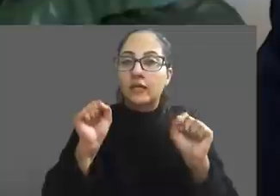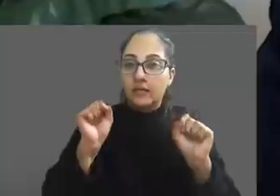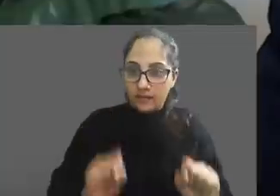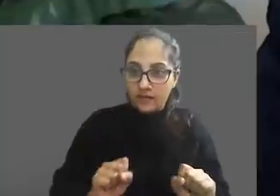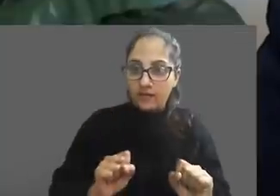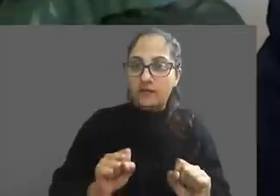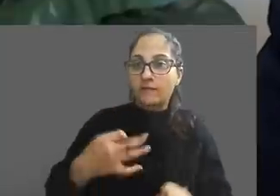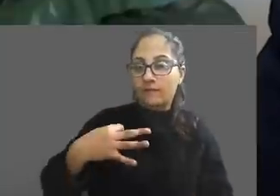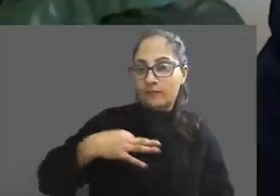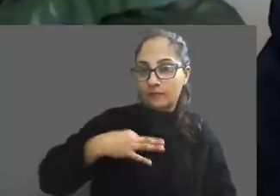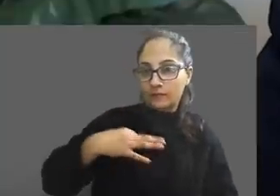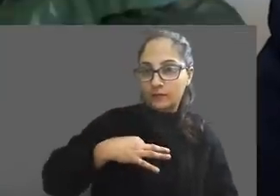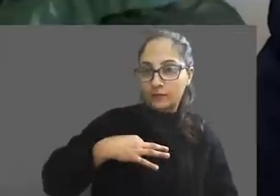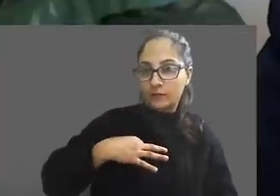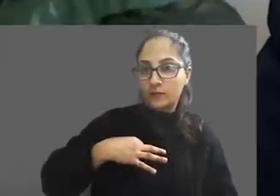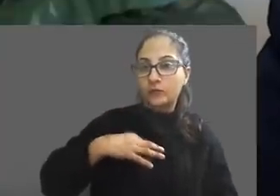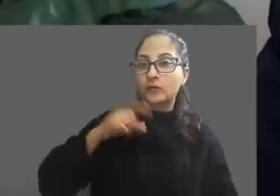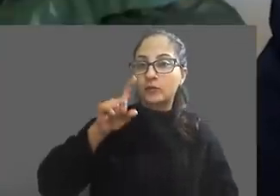he did.